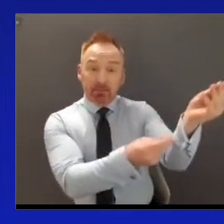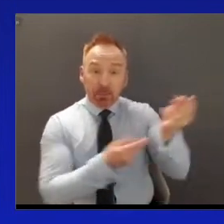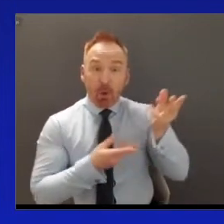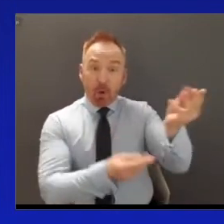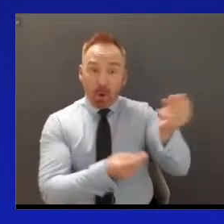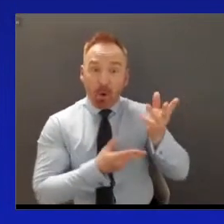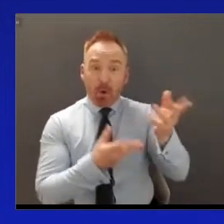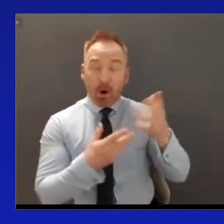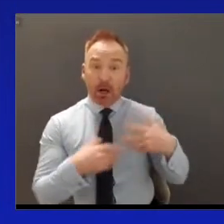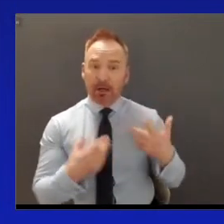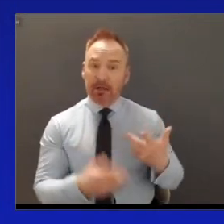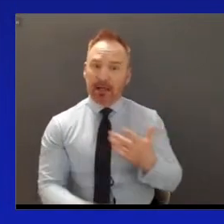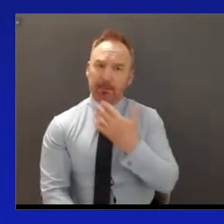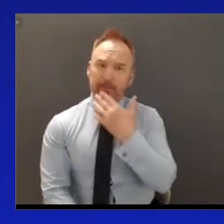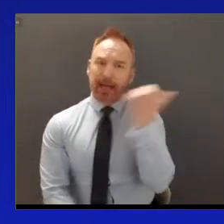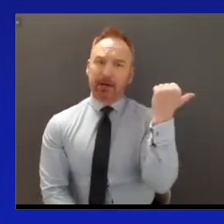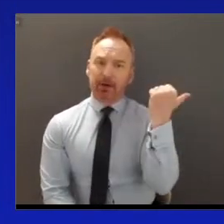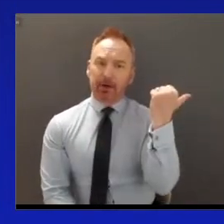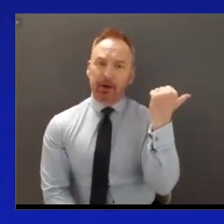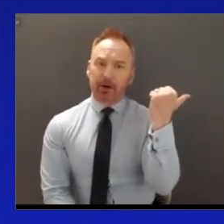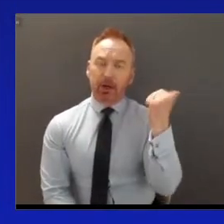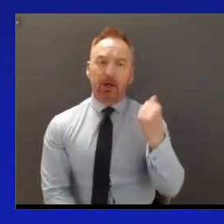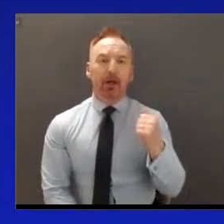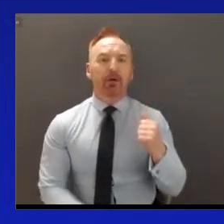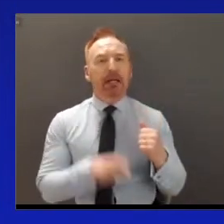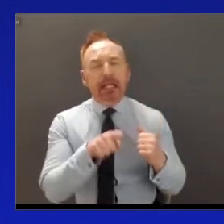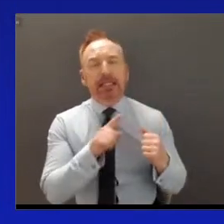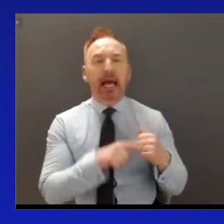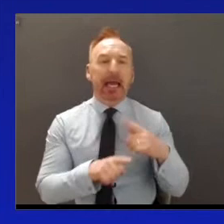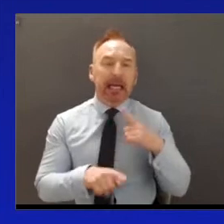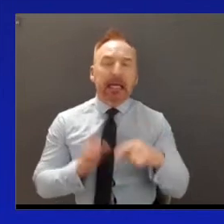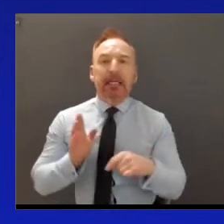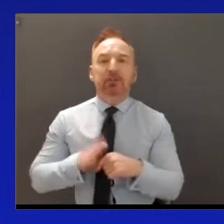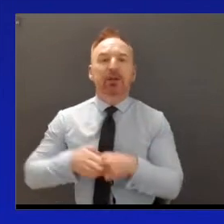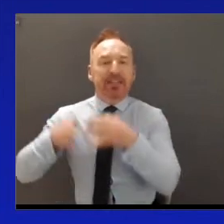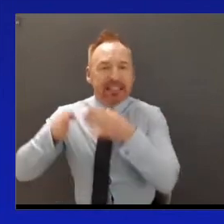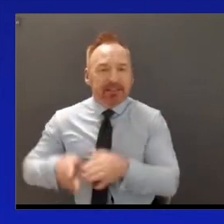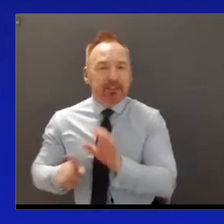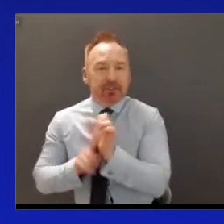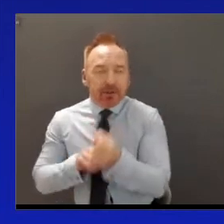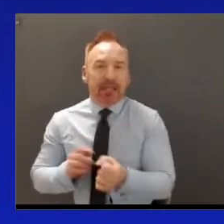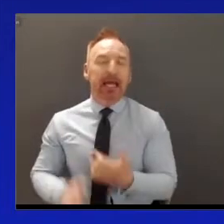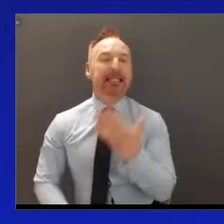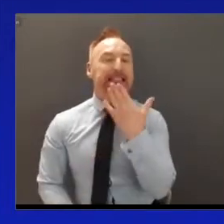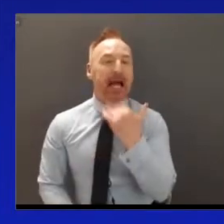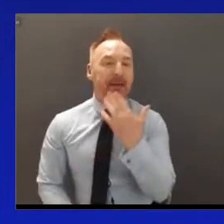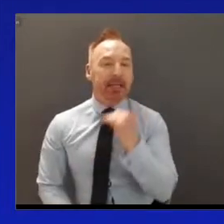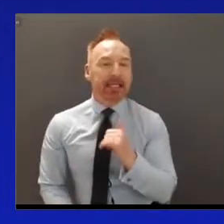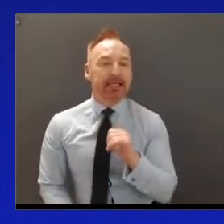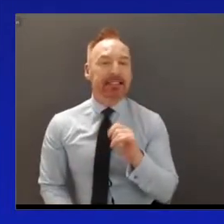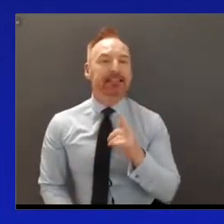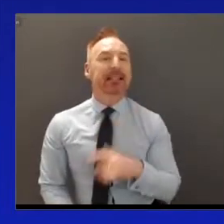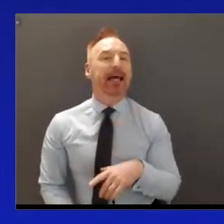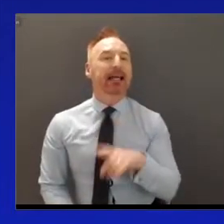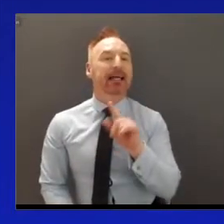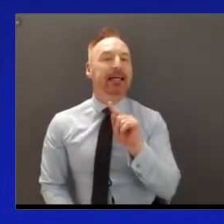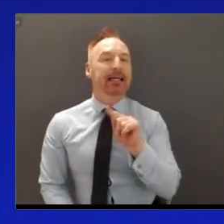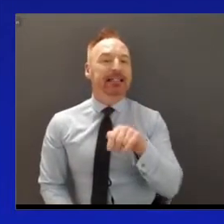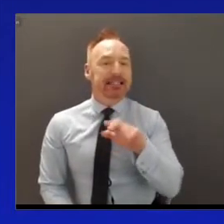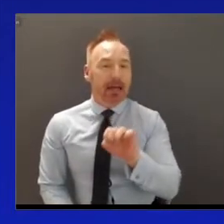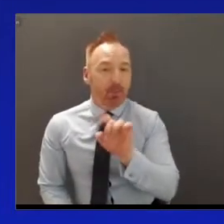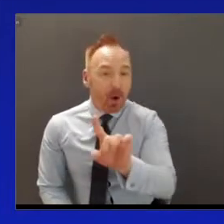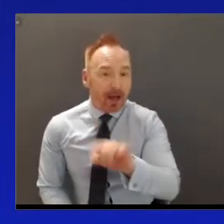Because it was all about individual situations. Like I have type 1 diabetes, I have type 2 diabetes. Will I get to